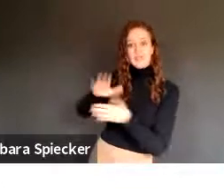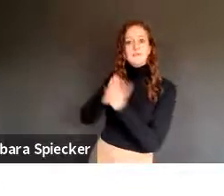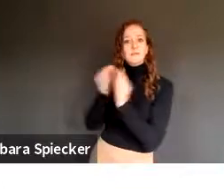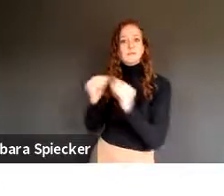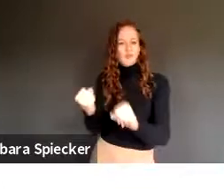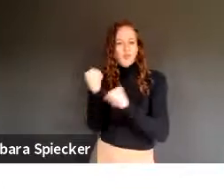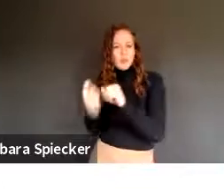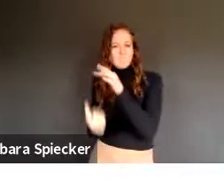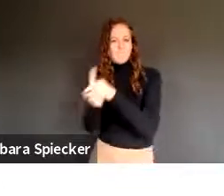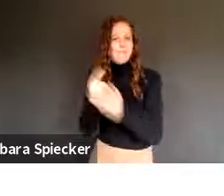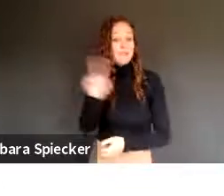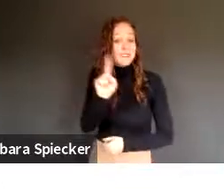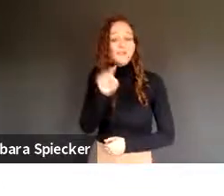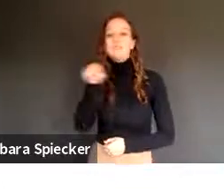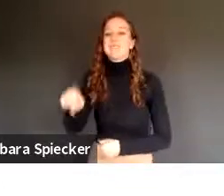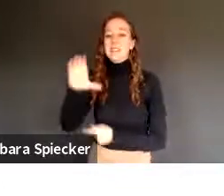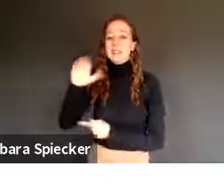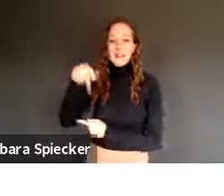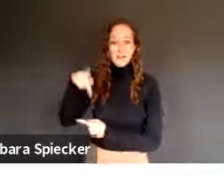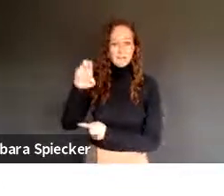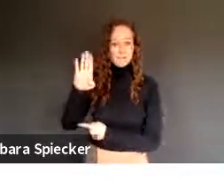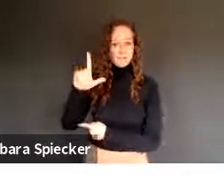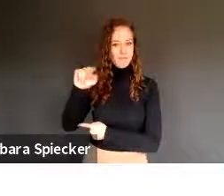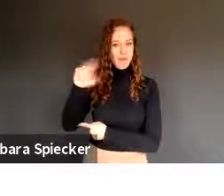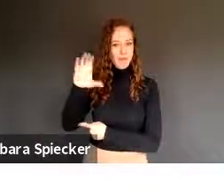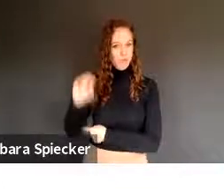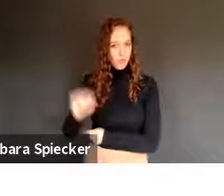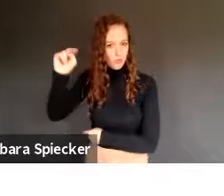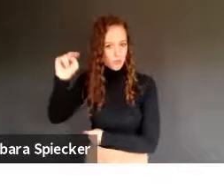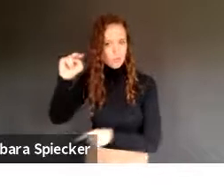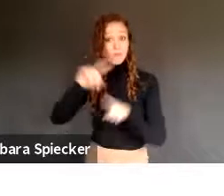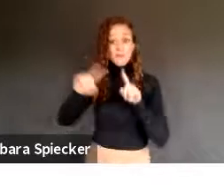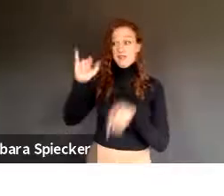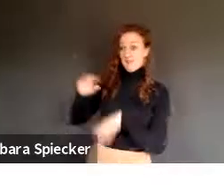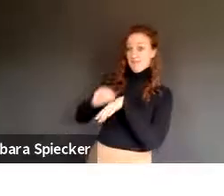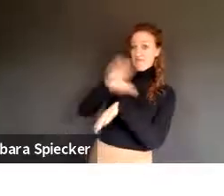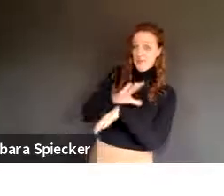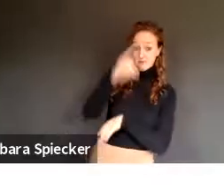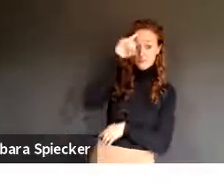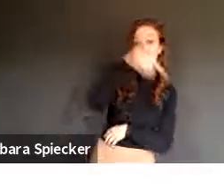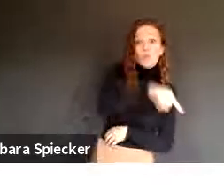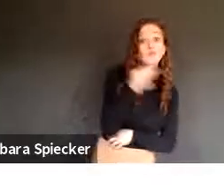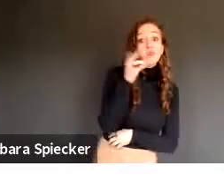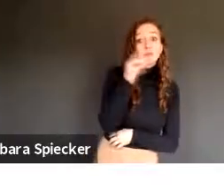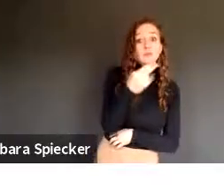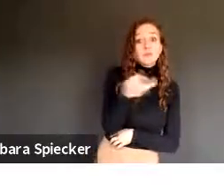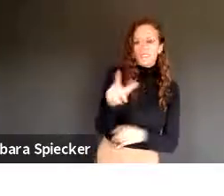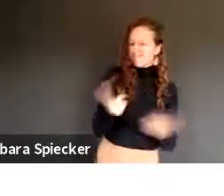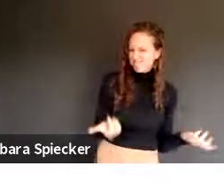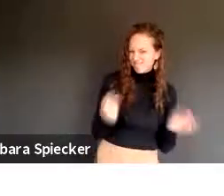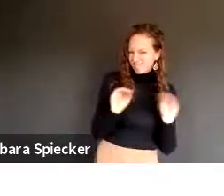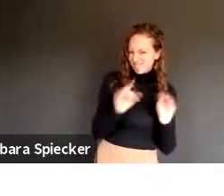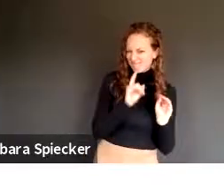light availability were pronounced at Cape Blanco North, the southern site, but negligible